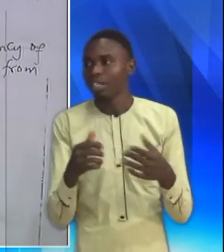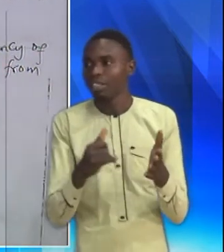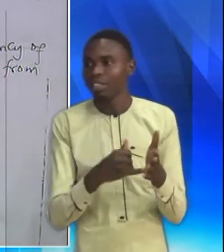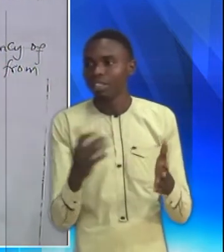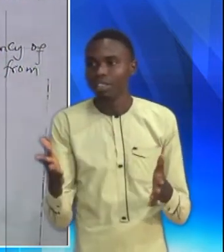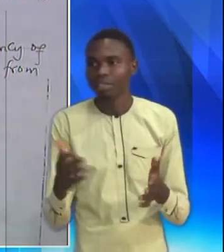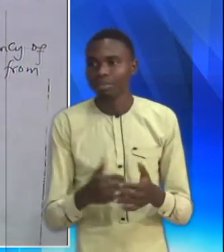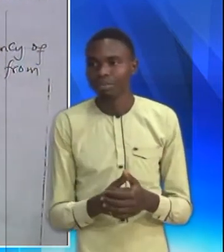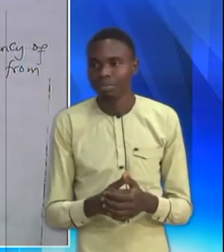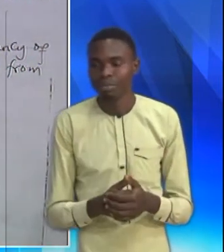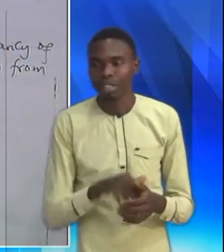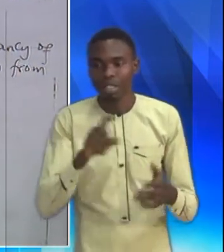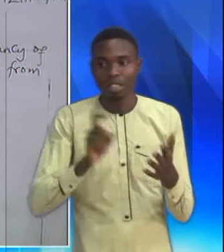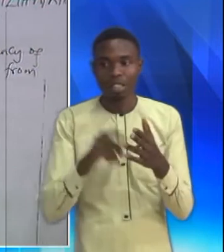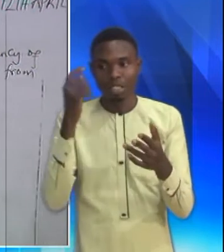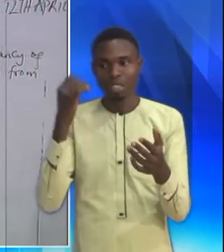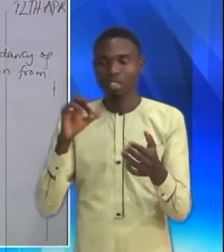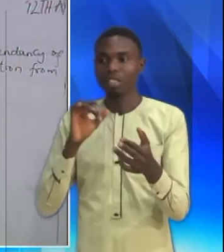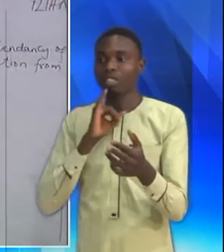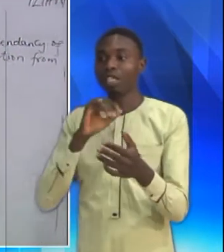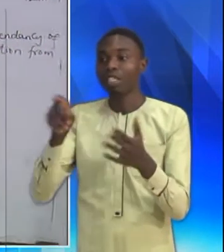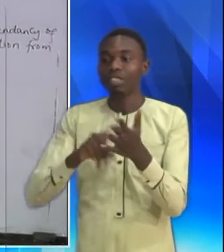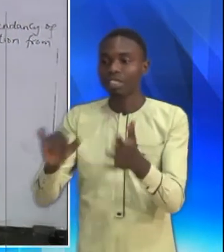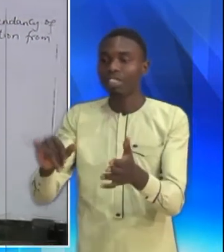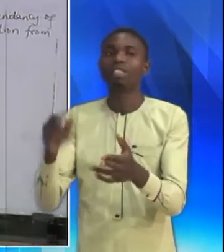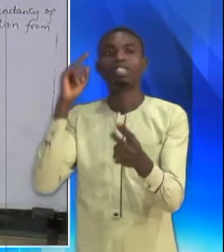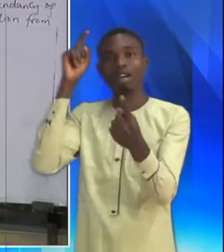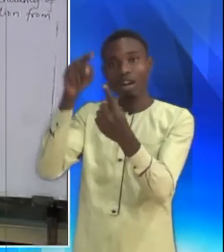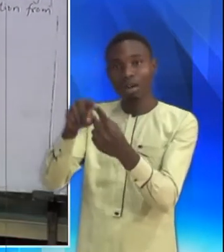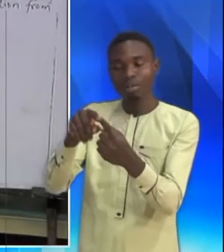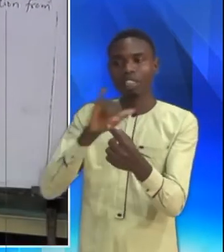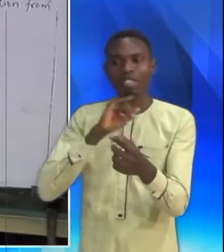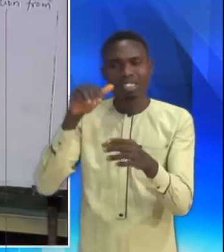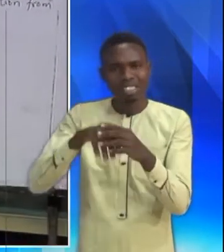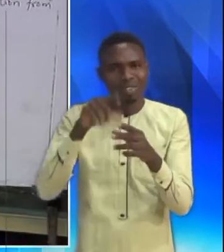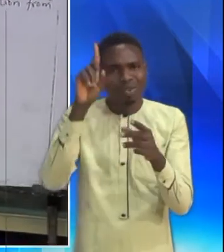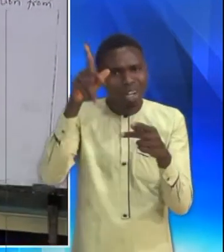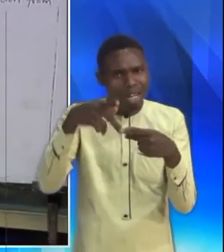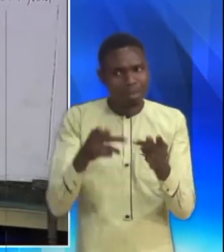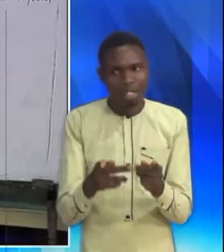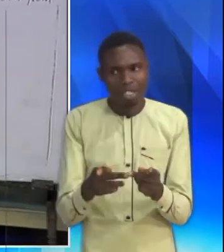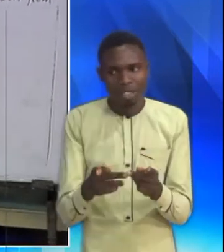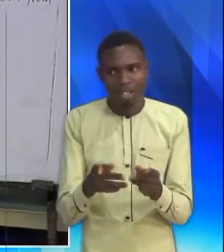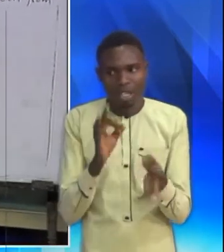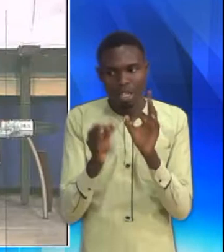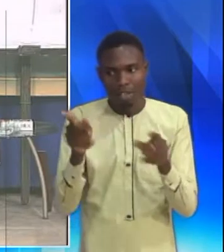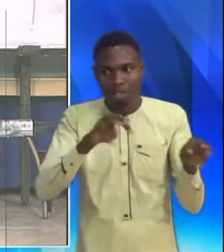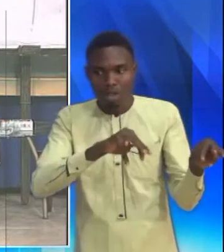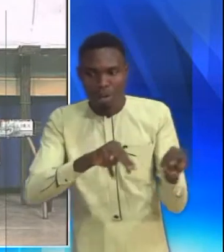Look at it. This is an object. Here it is in rest state. So if this object is changing